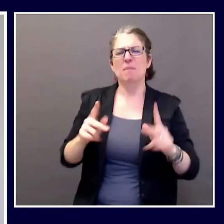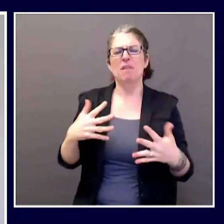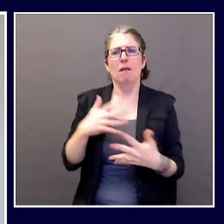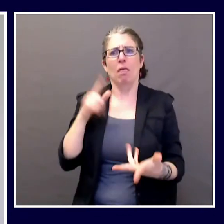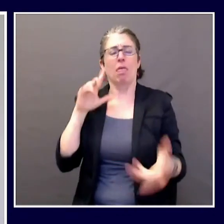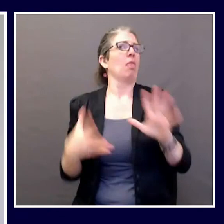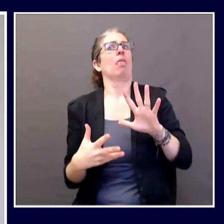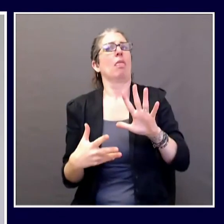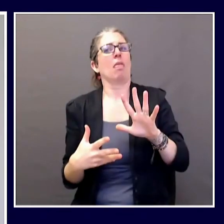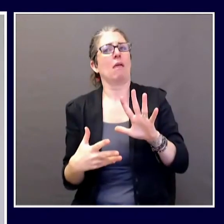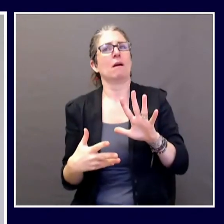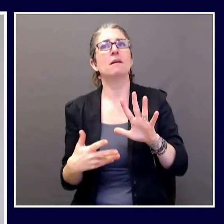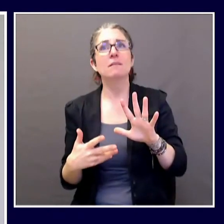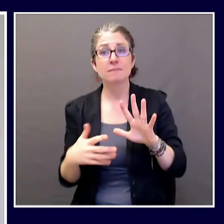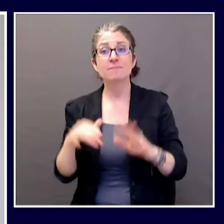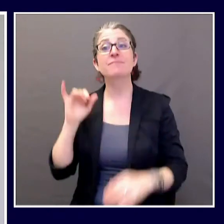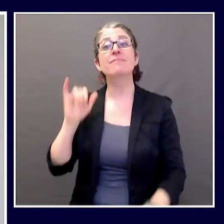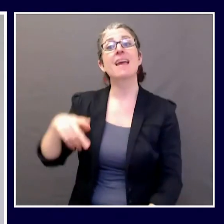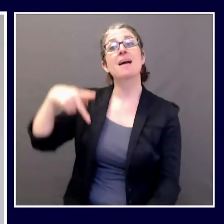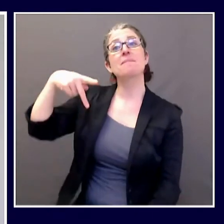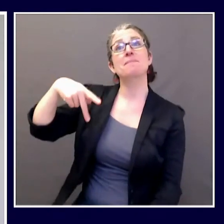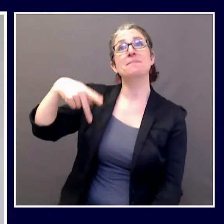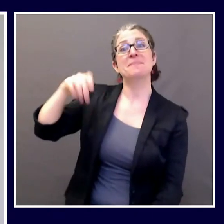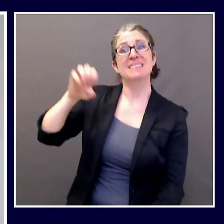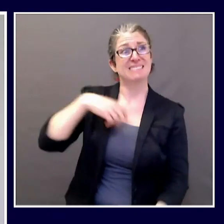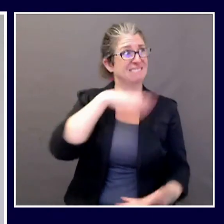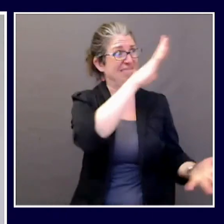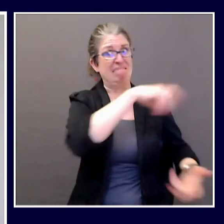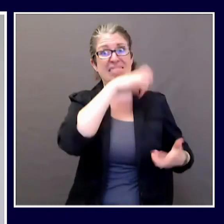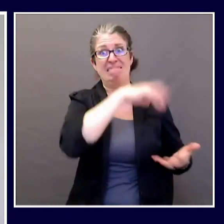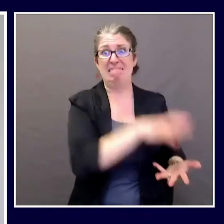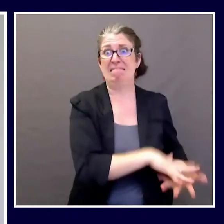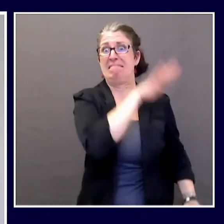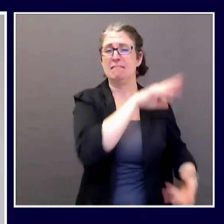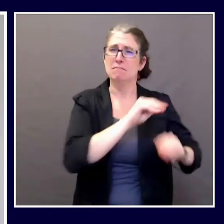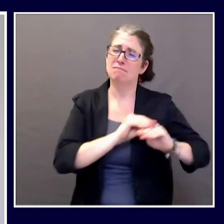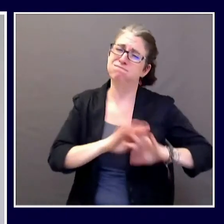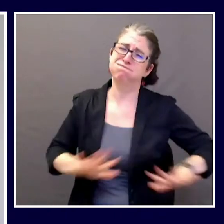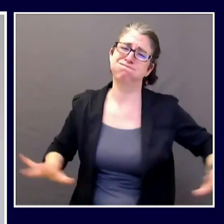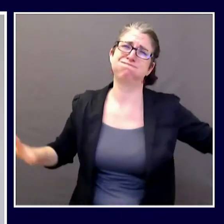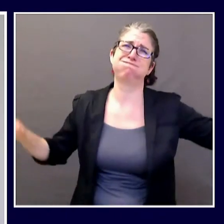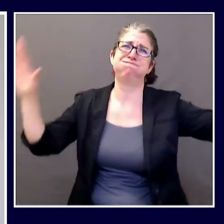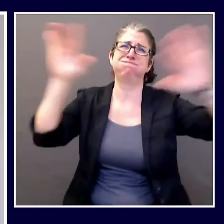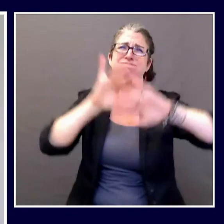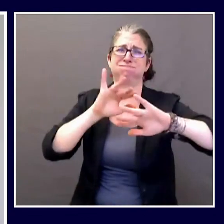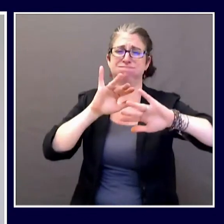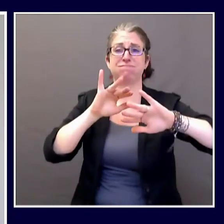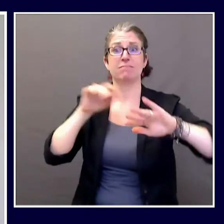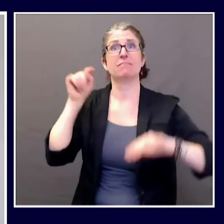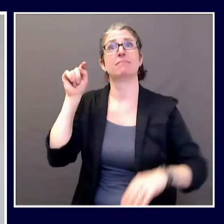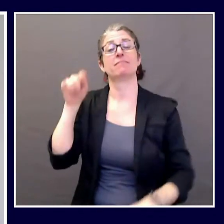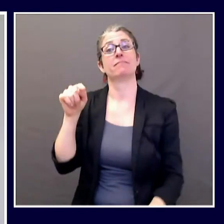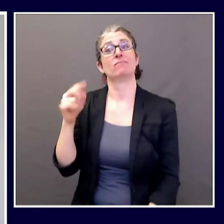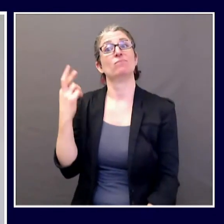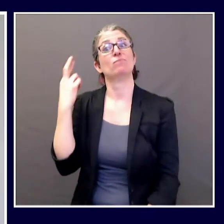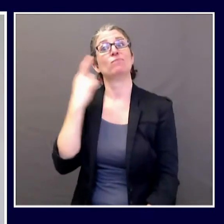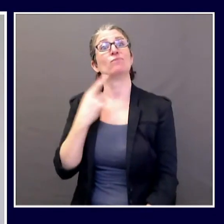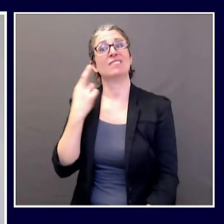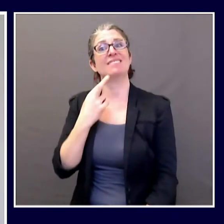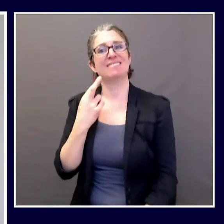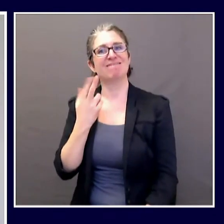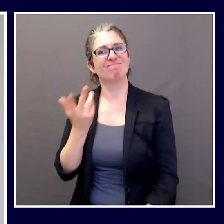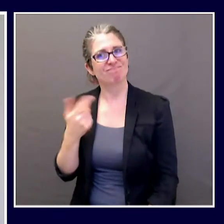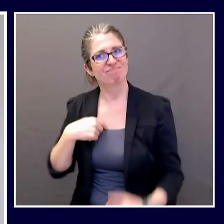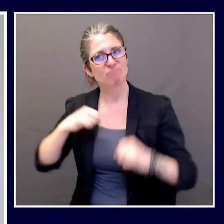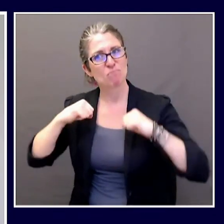out in other parts of the country. But PPE doesn't just get there on its own. That's why the next number is